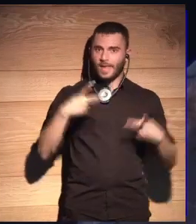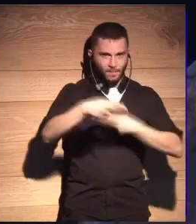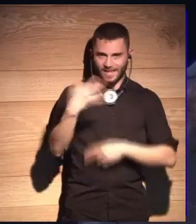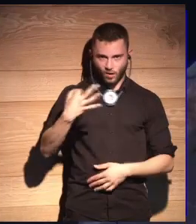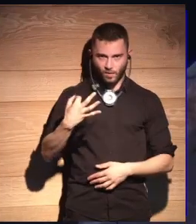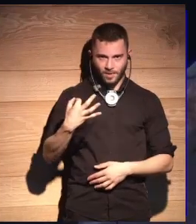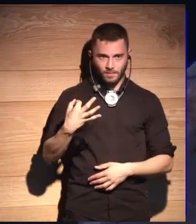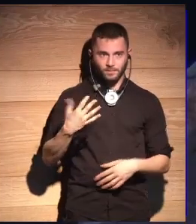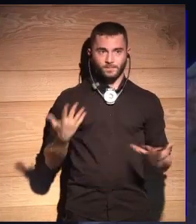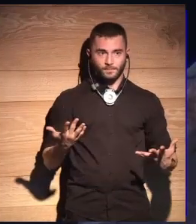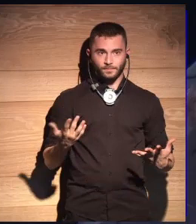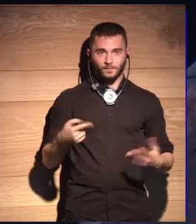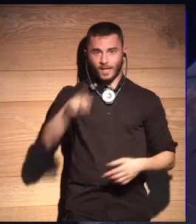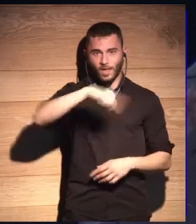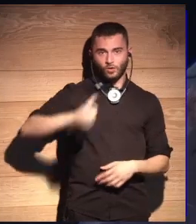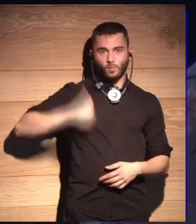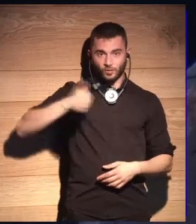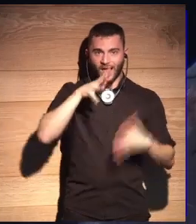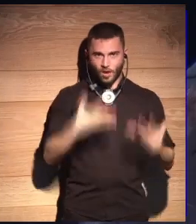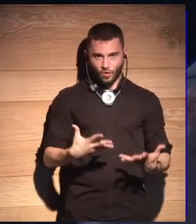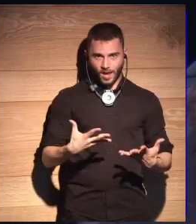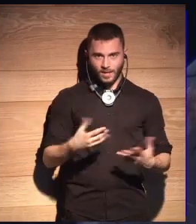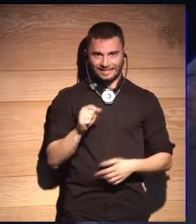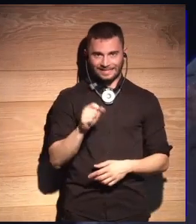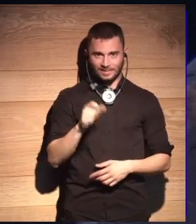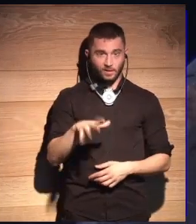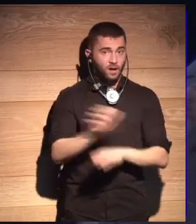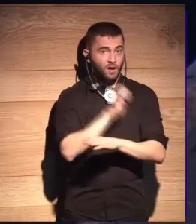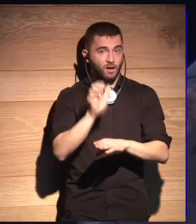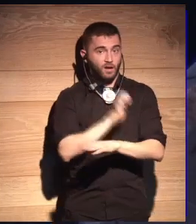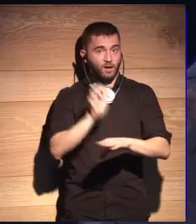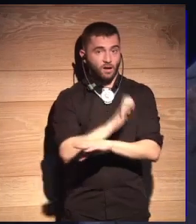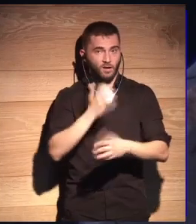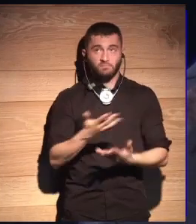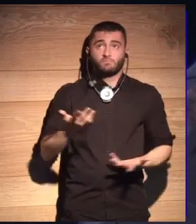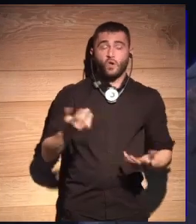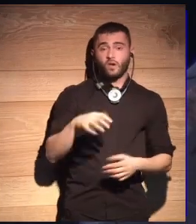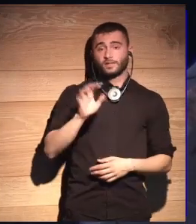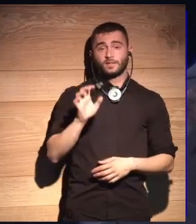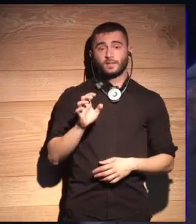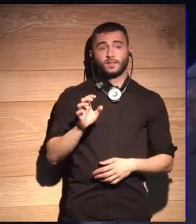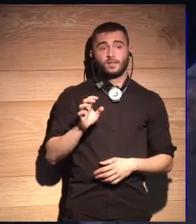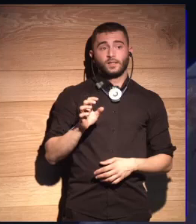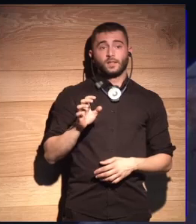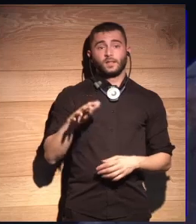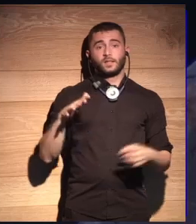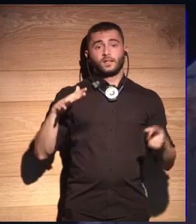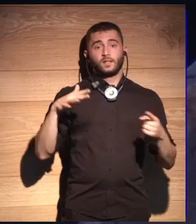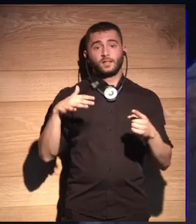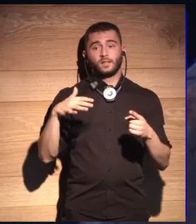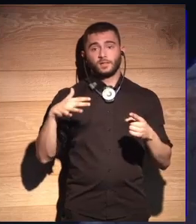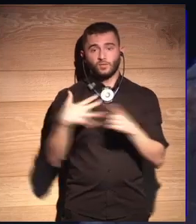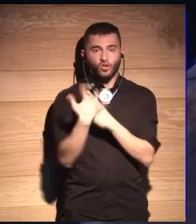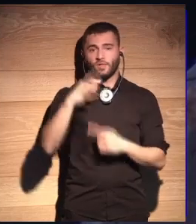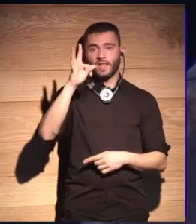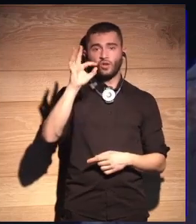the opportunity, and they're often laughing. You know, that's the sort of status of these sort of troll-like political figures. I think